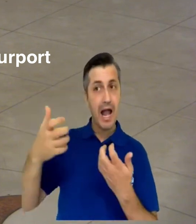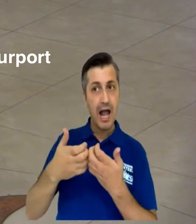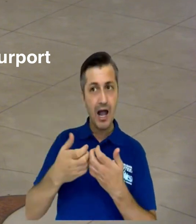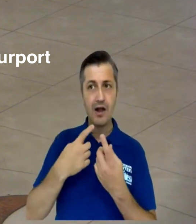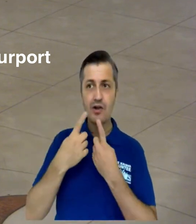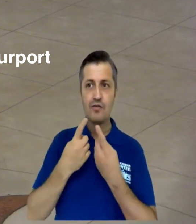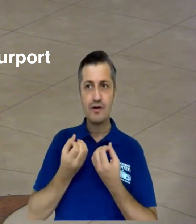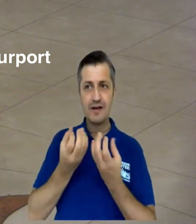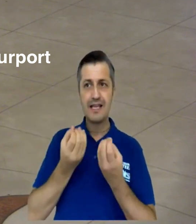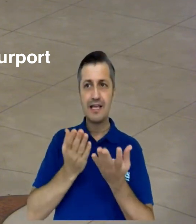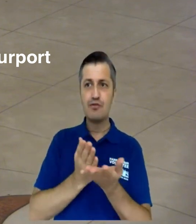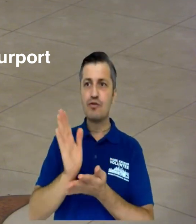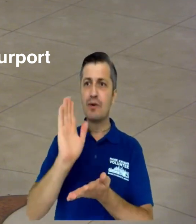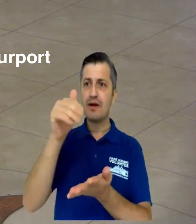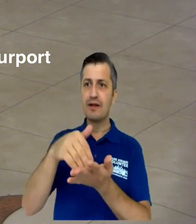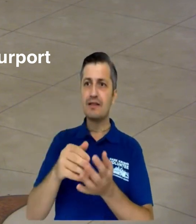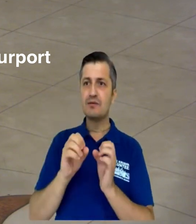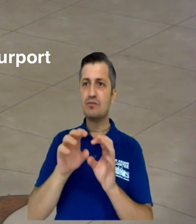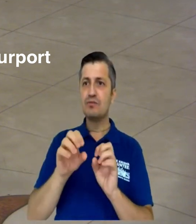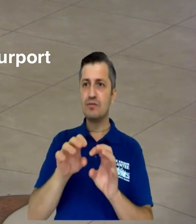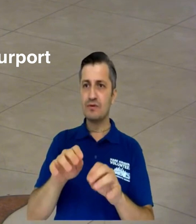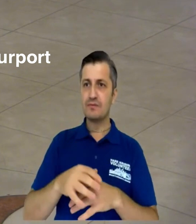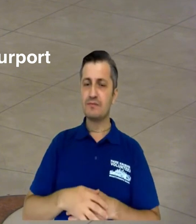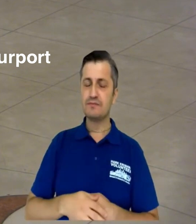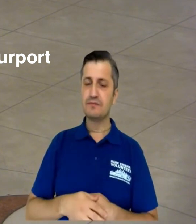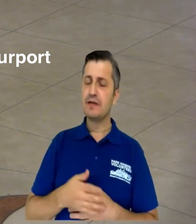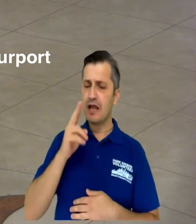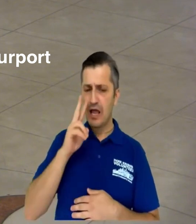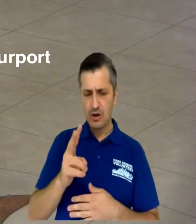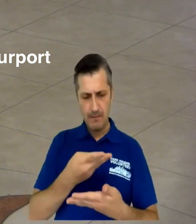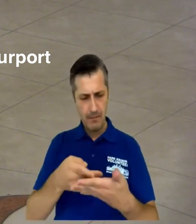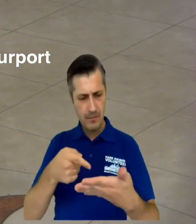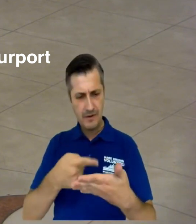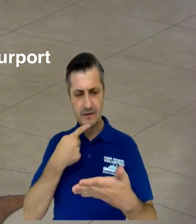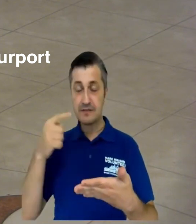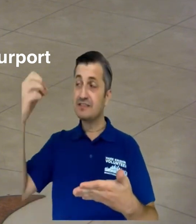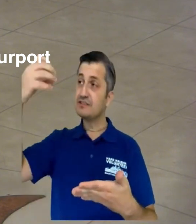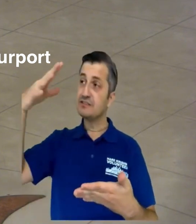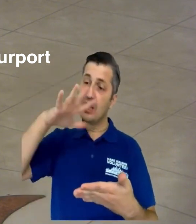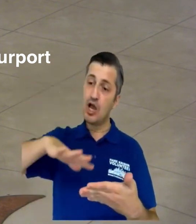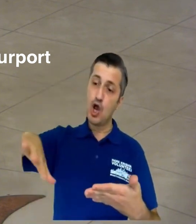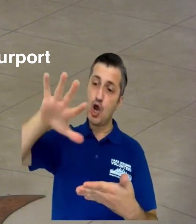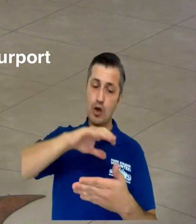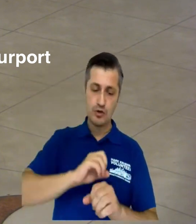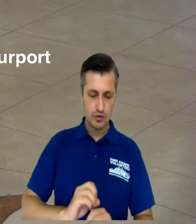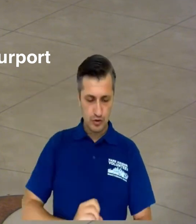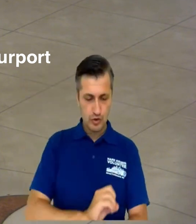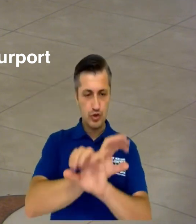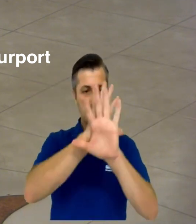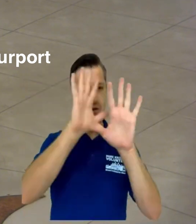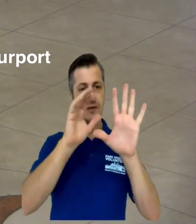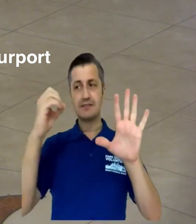From this verse, we can understand that the sun is illuminating the whole solar system. There are different universes and